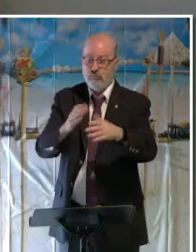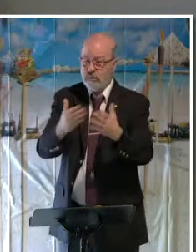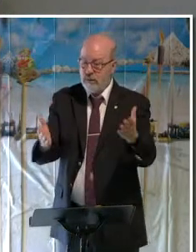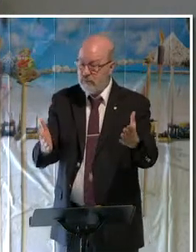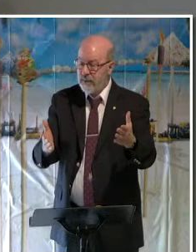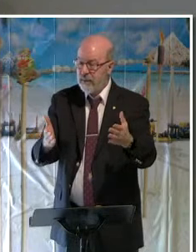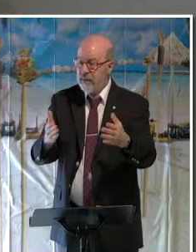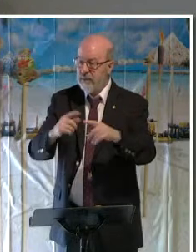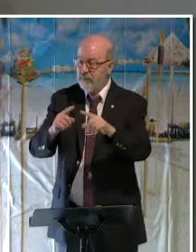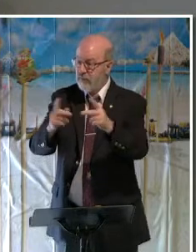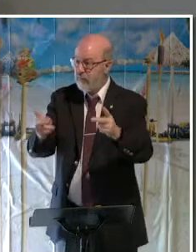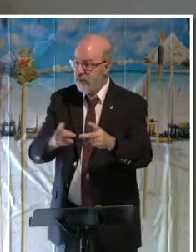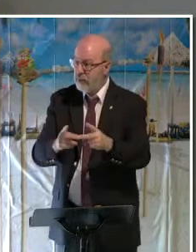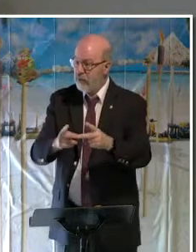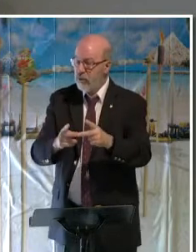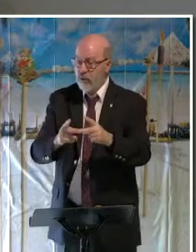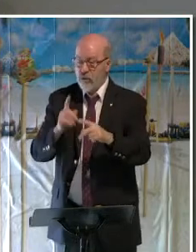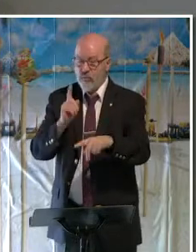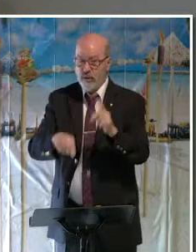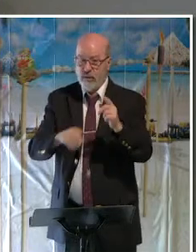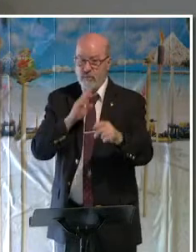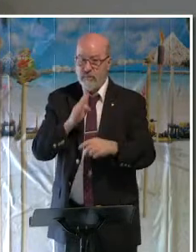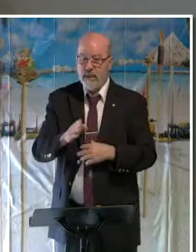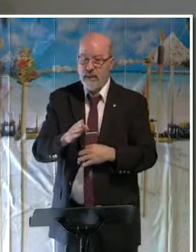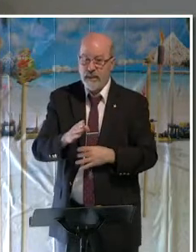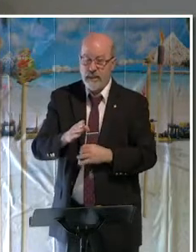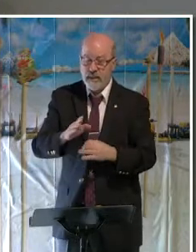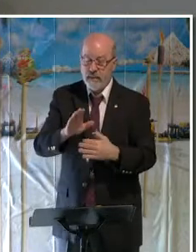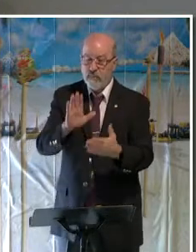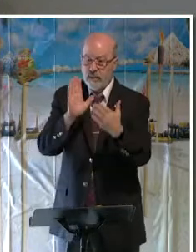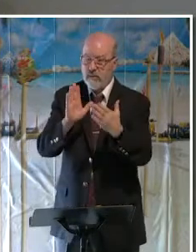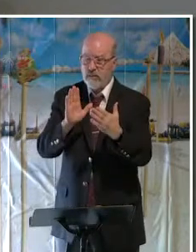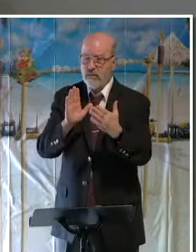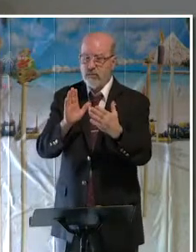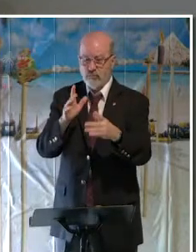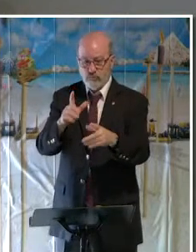something in places where he could not be in presence. So